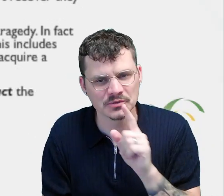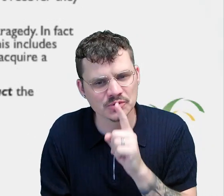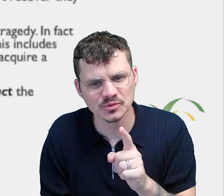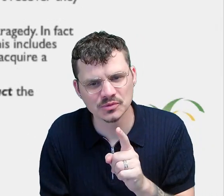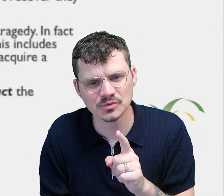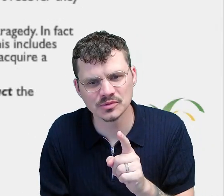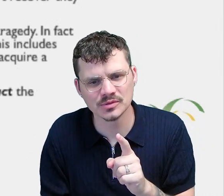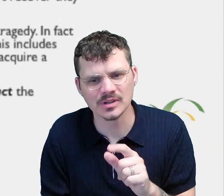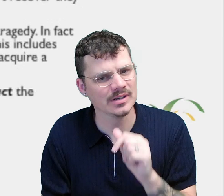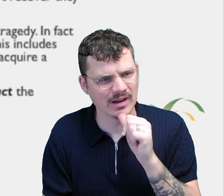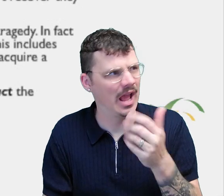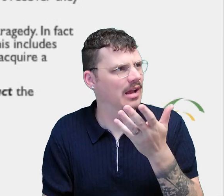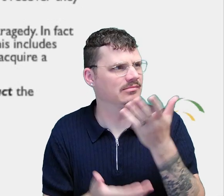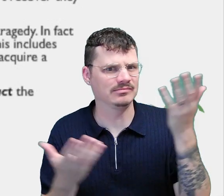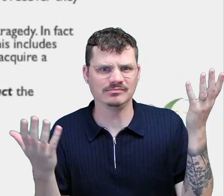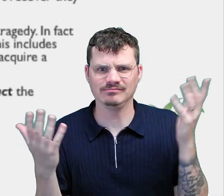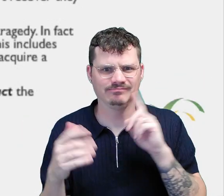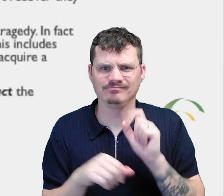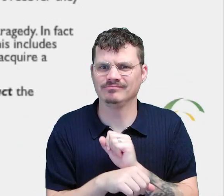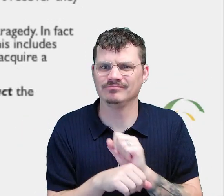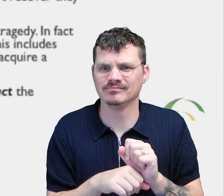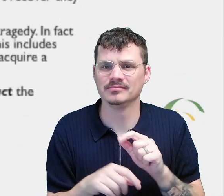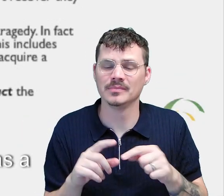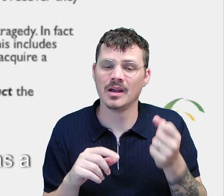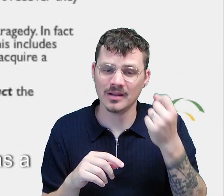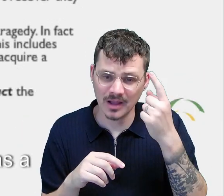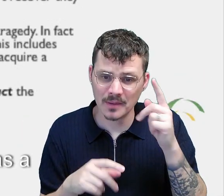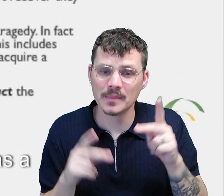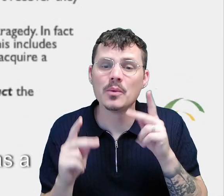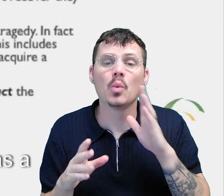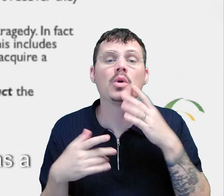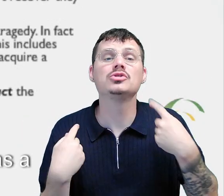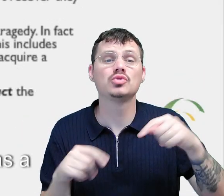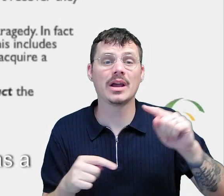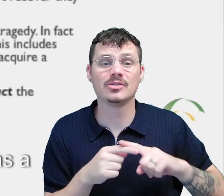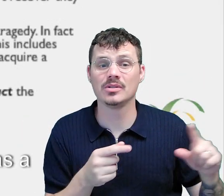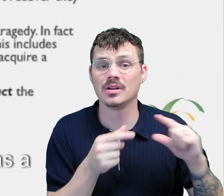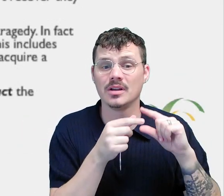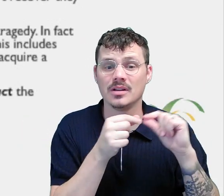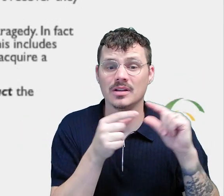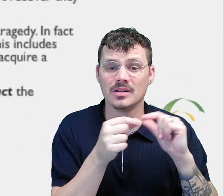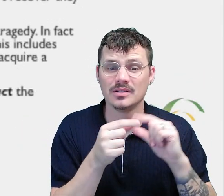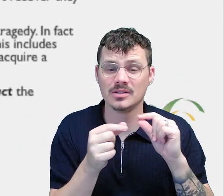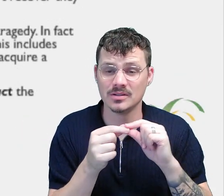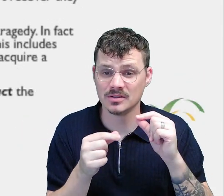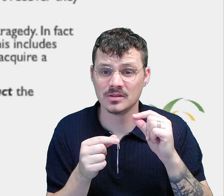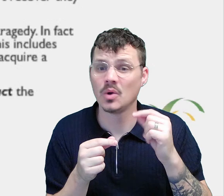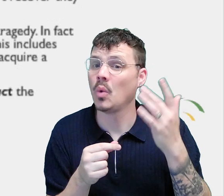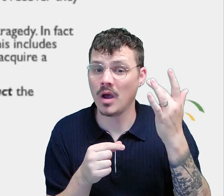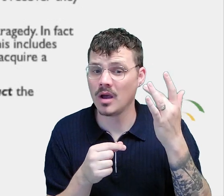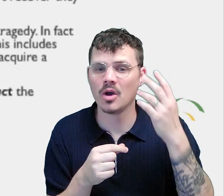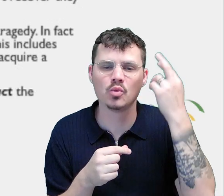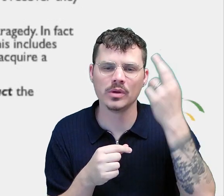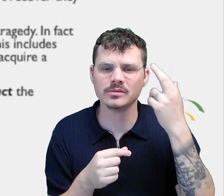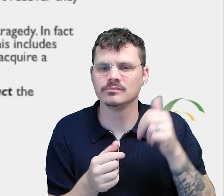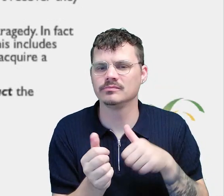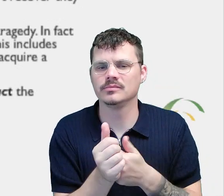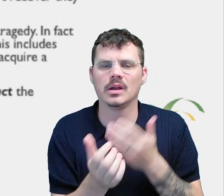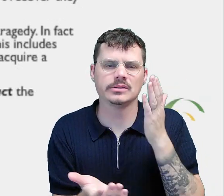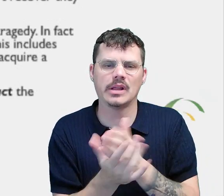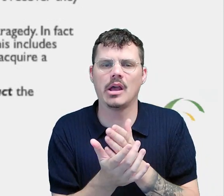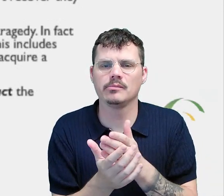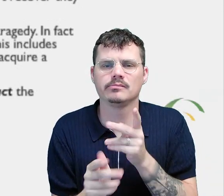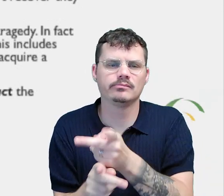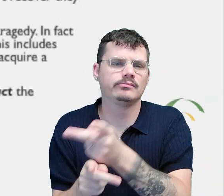It's not borne out by reality. Yet, people will try and say those things as a reason to stop